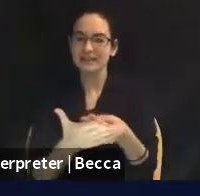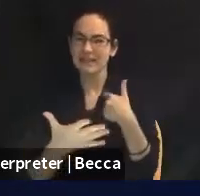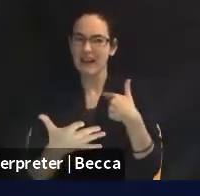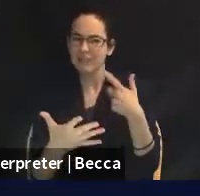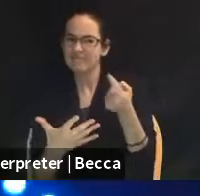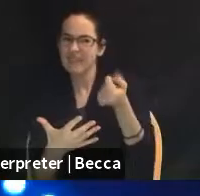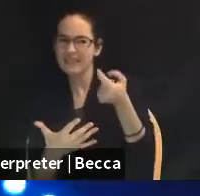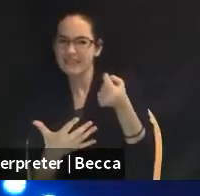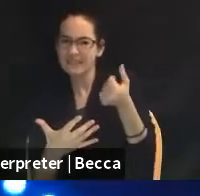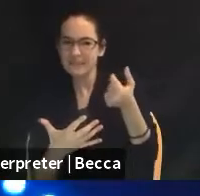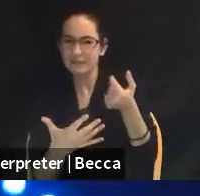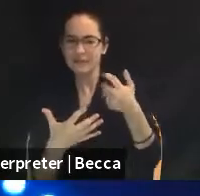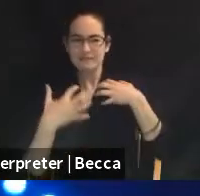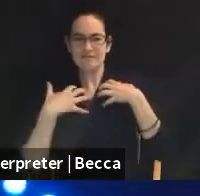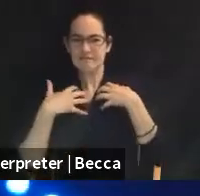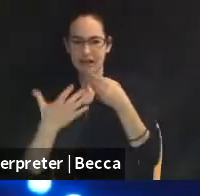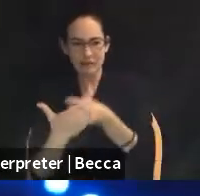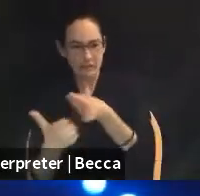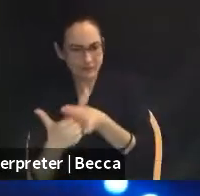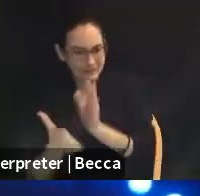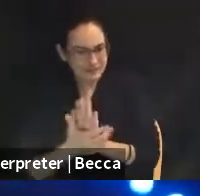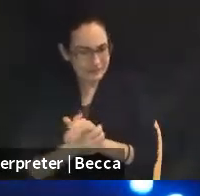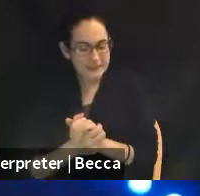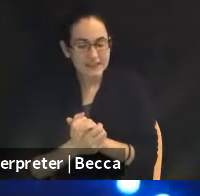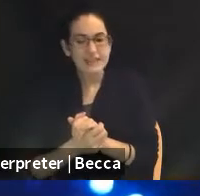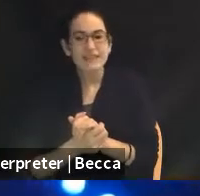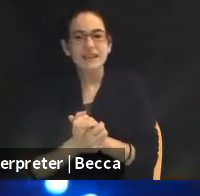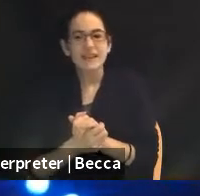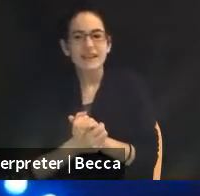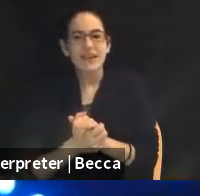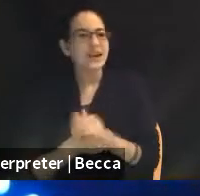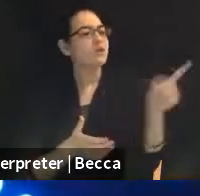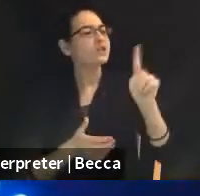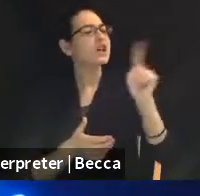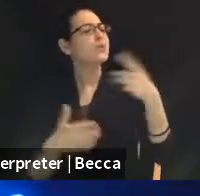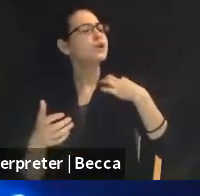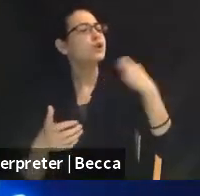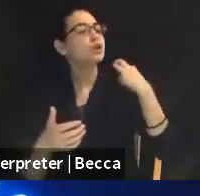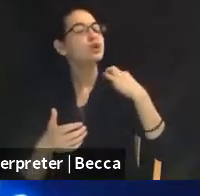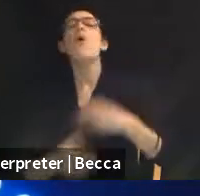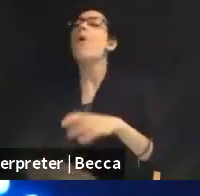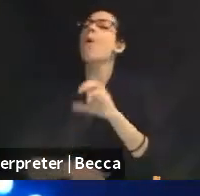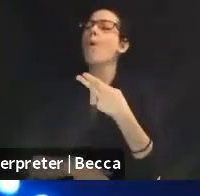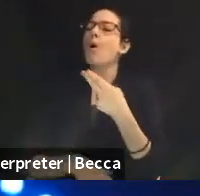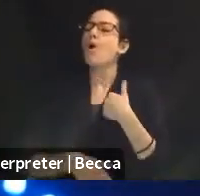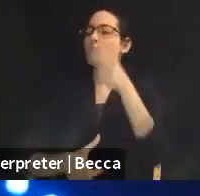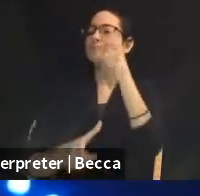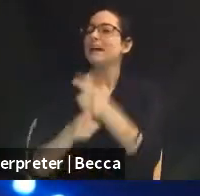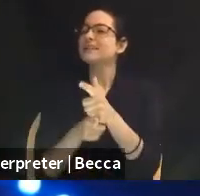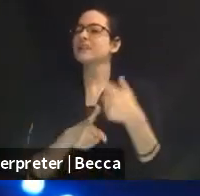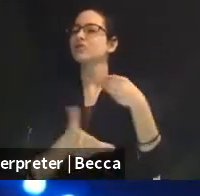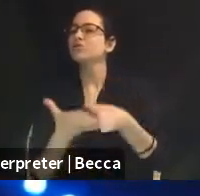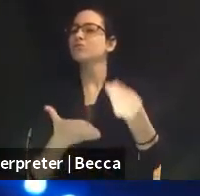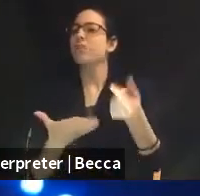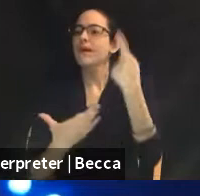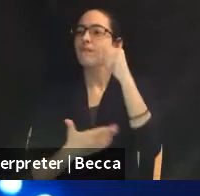you know, good stewardship and all that kind of stuff. And I was like, where'd you get that shirt? Oh, my sister bought it for me. I'll buy something for her later on. I'm like,